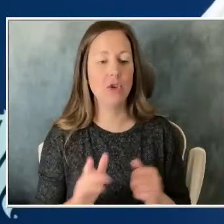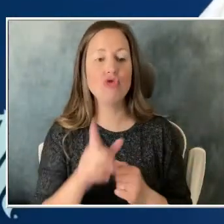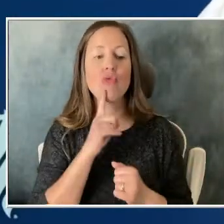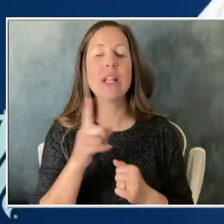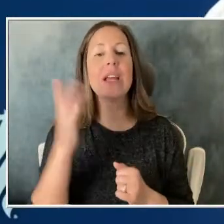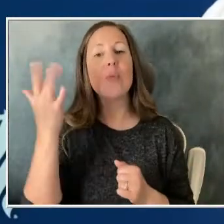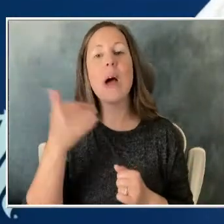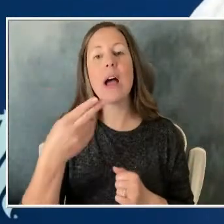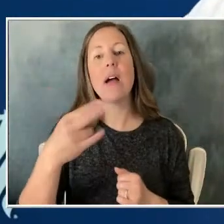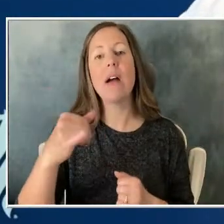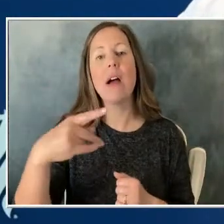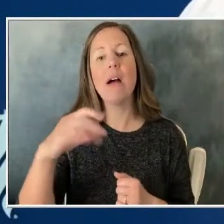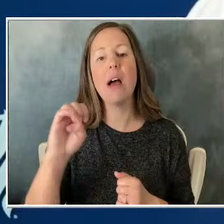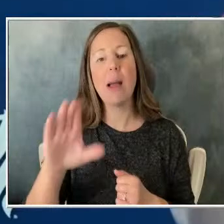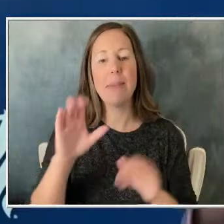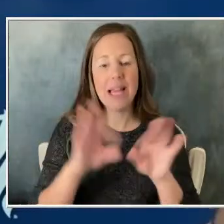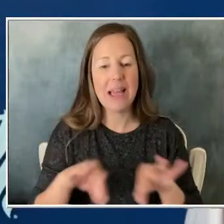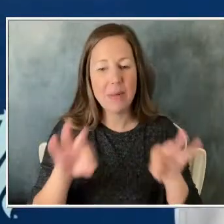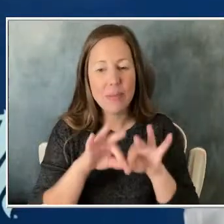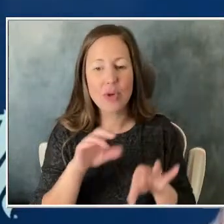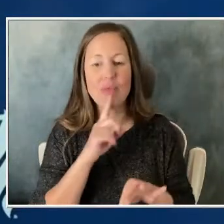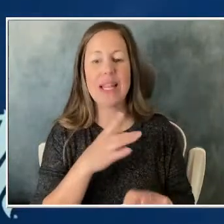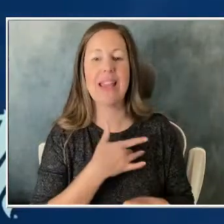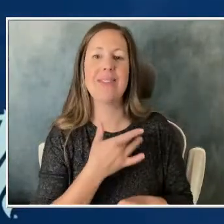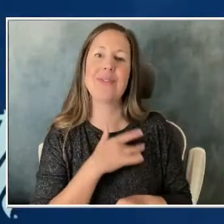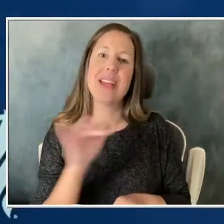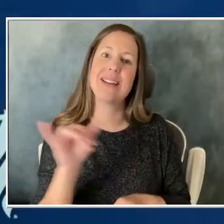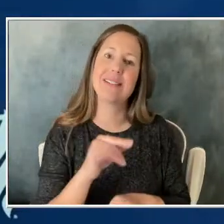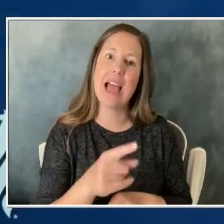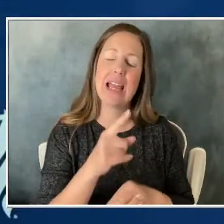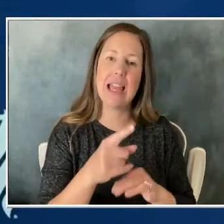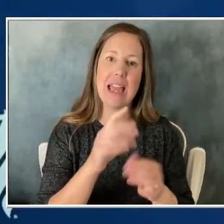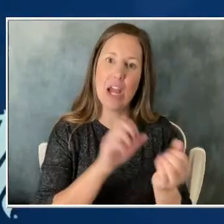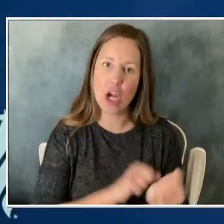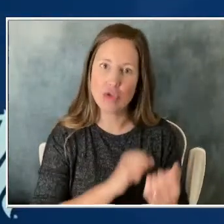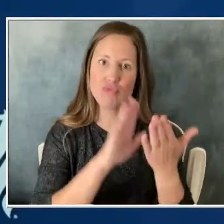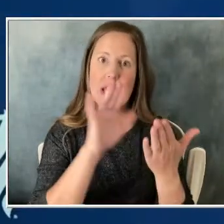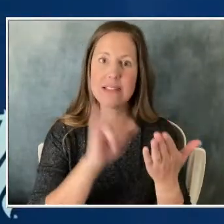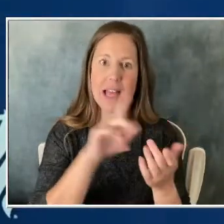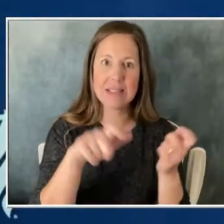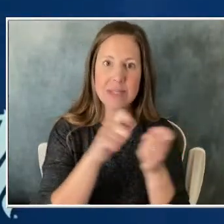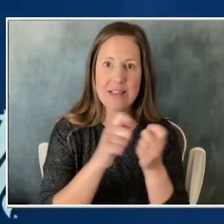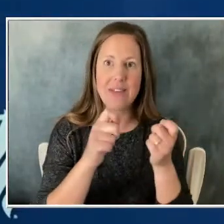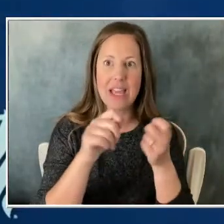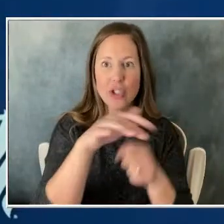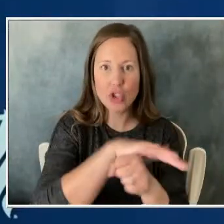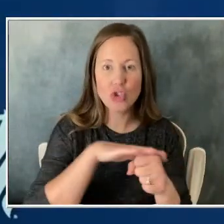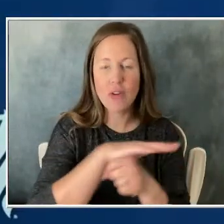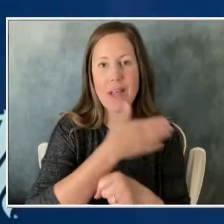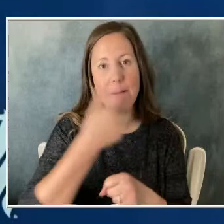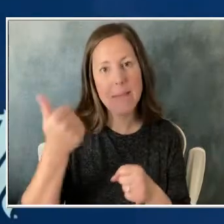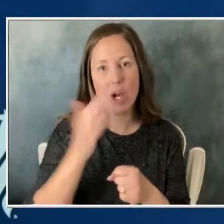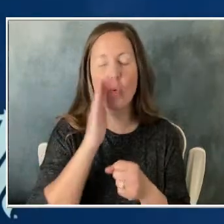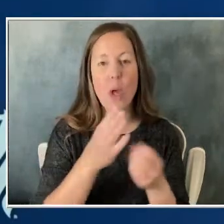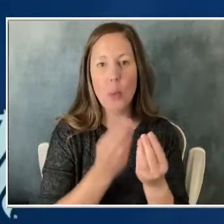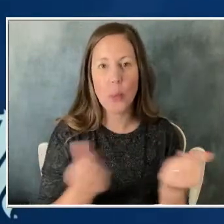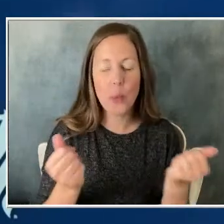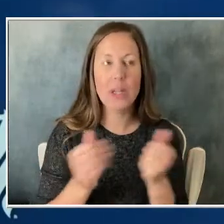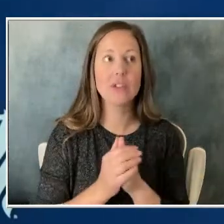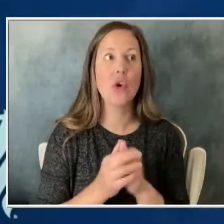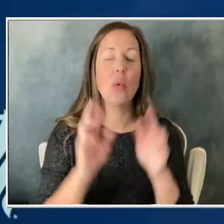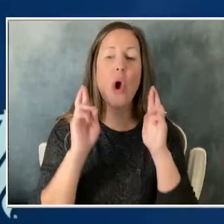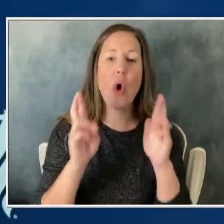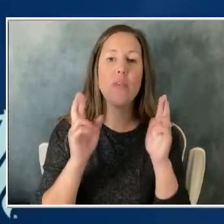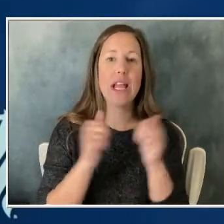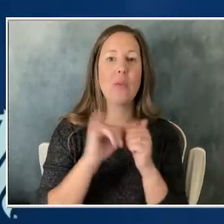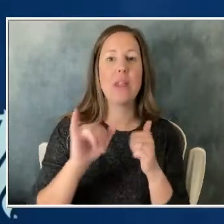important, is because we feel like it addresses that surface better. So, you know, hopefully with the HIPEC treatment,